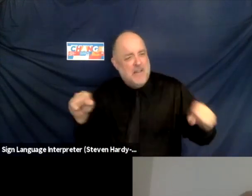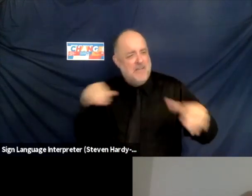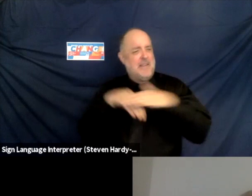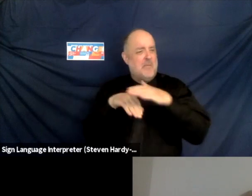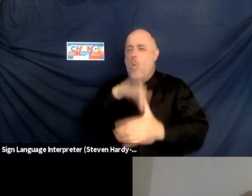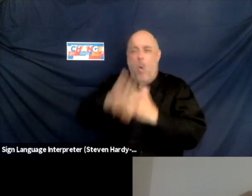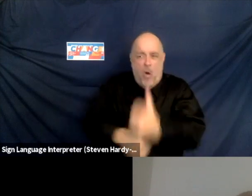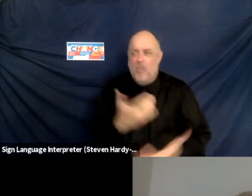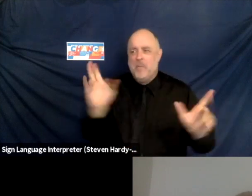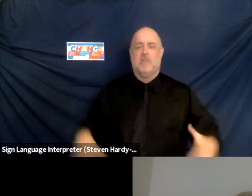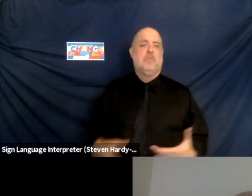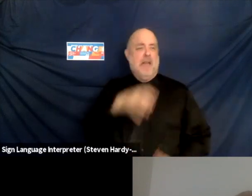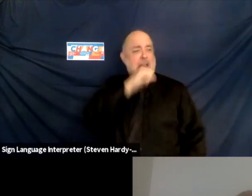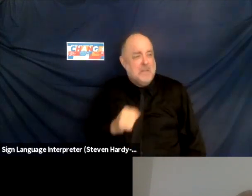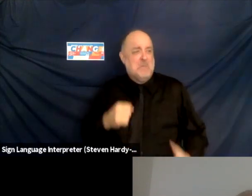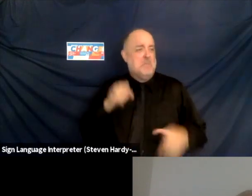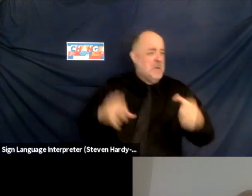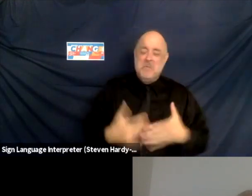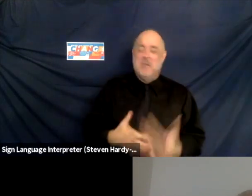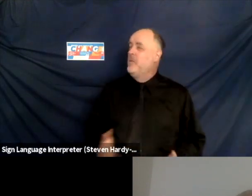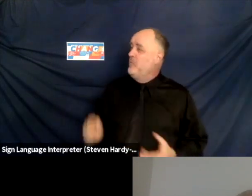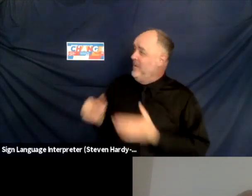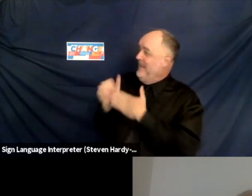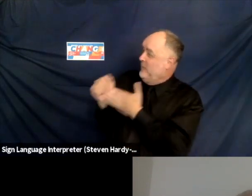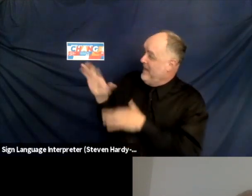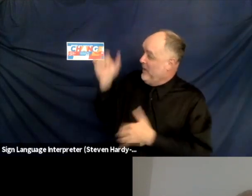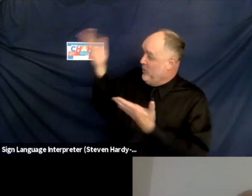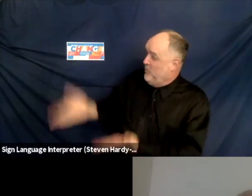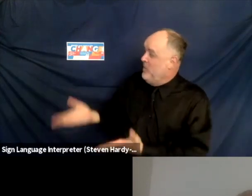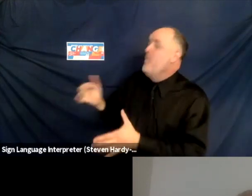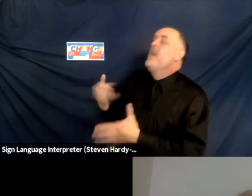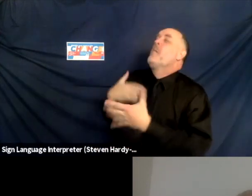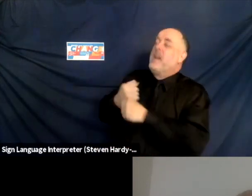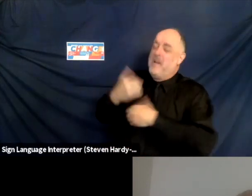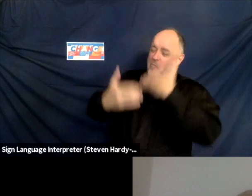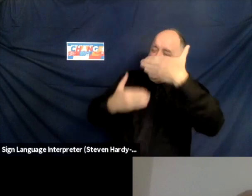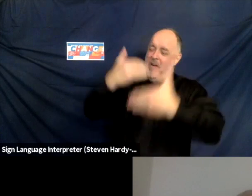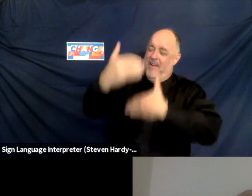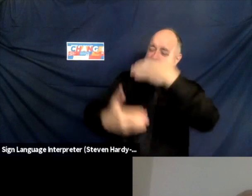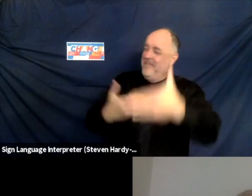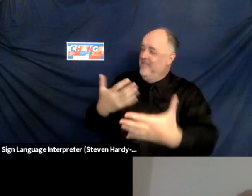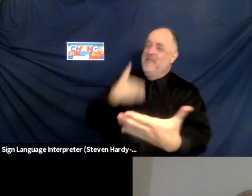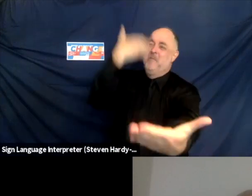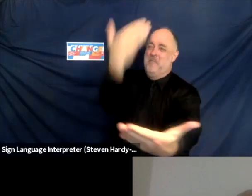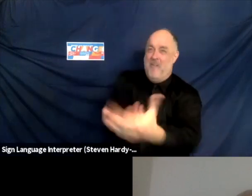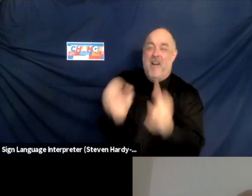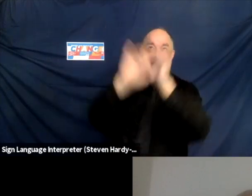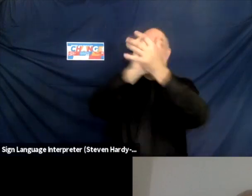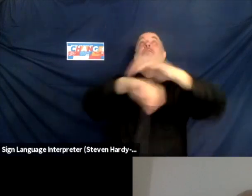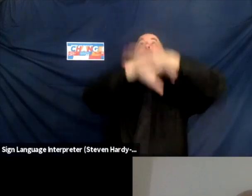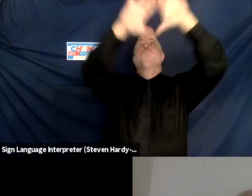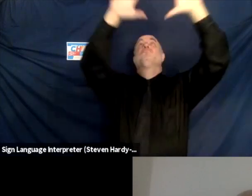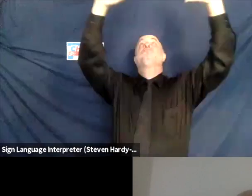abilities. With legislators like you leading on federal policy, we are making progress towards realizing that vision. So please